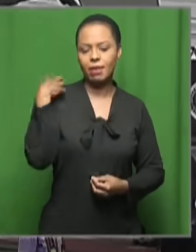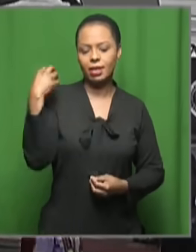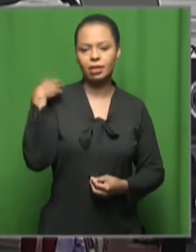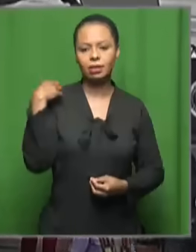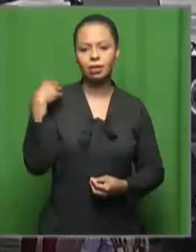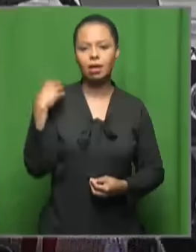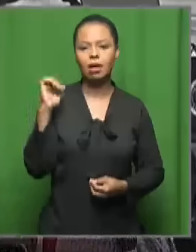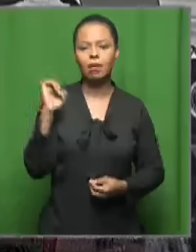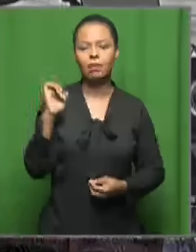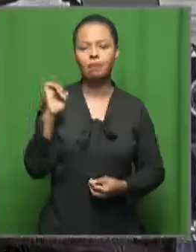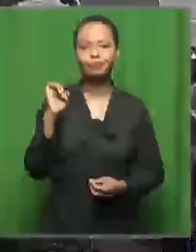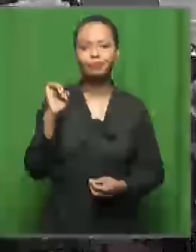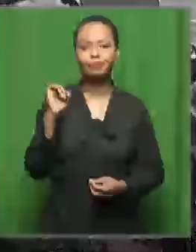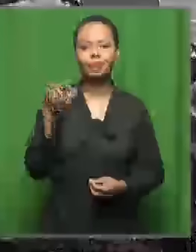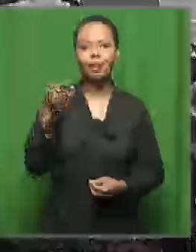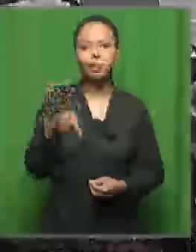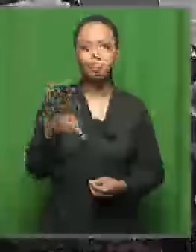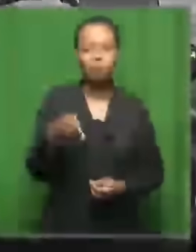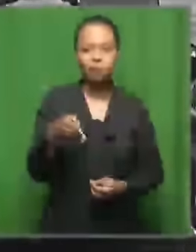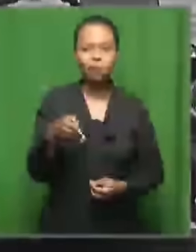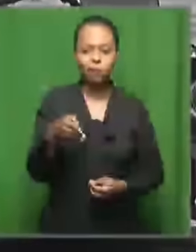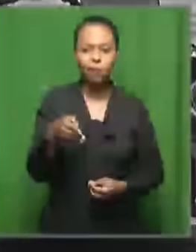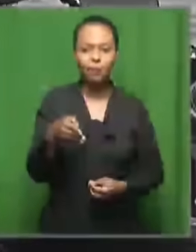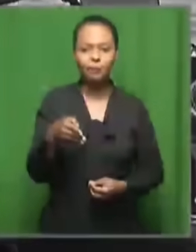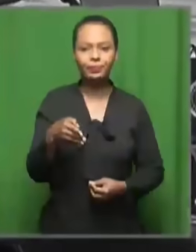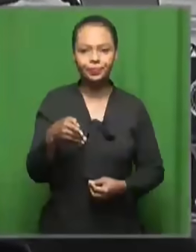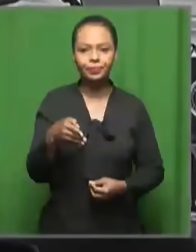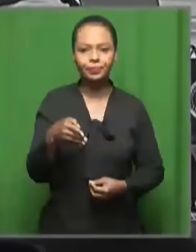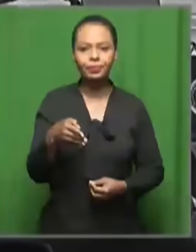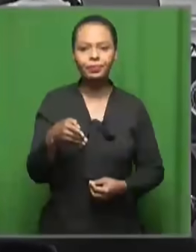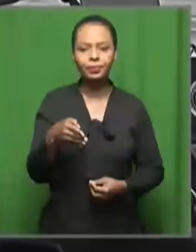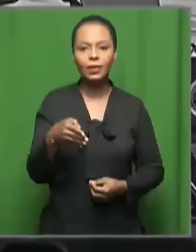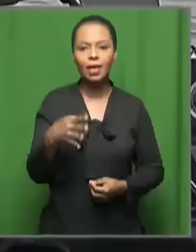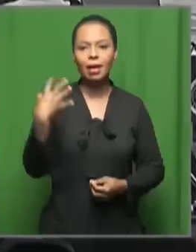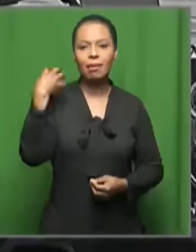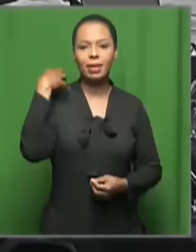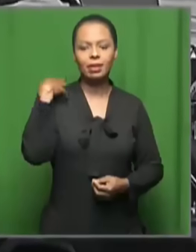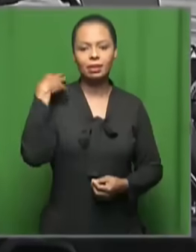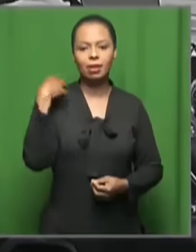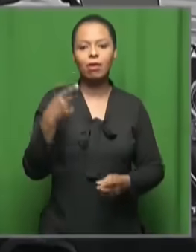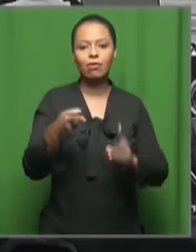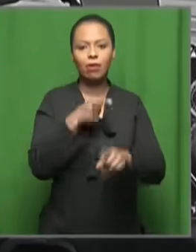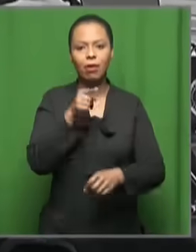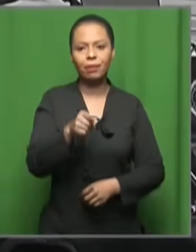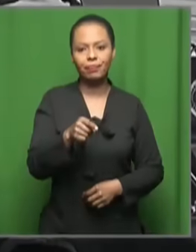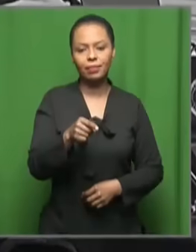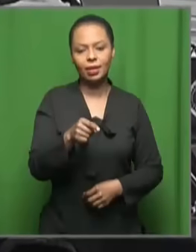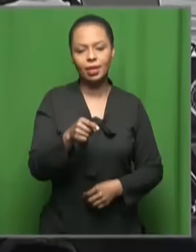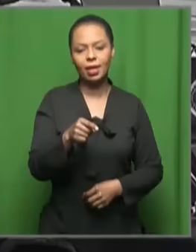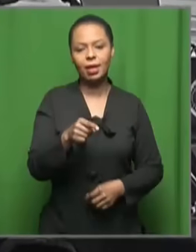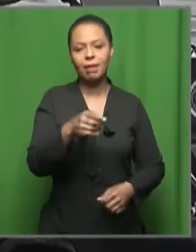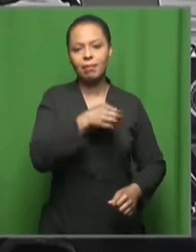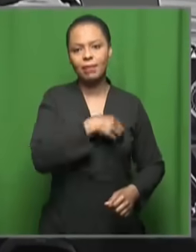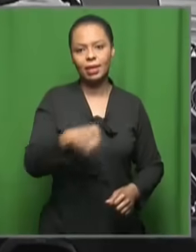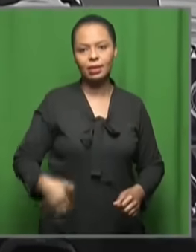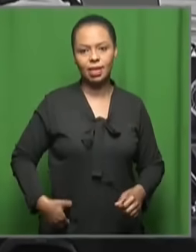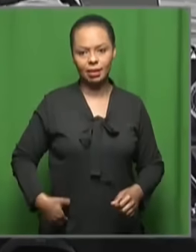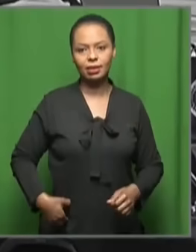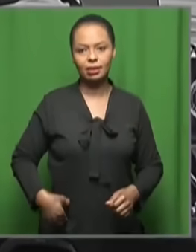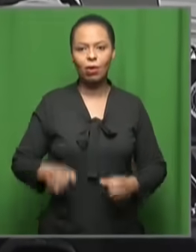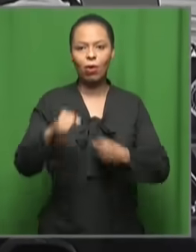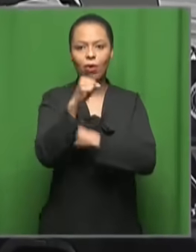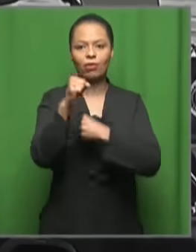You were on screen with our viewers there as the minister in the presidency, Kumbuzo Nchaveni, was there